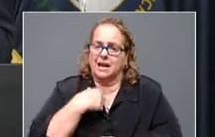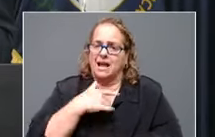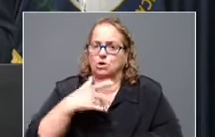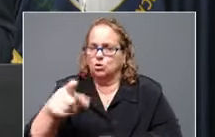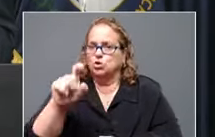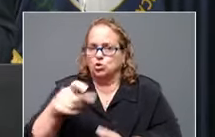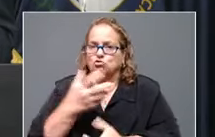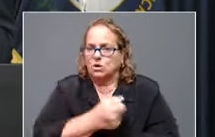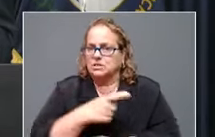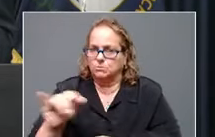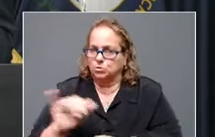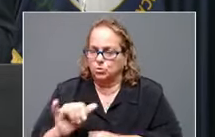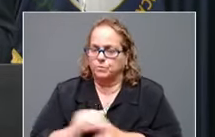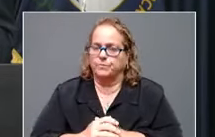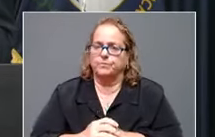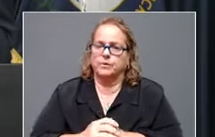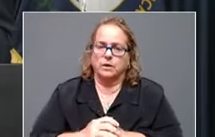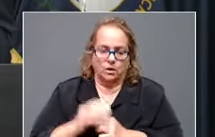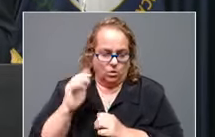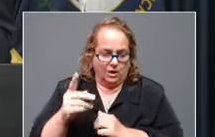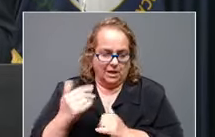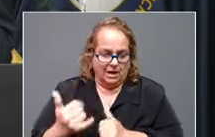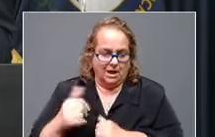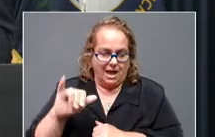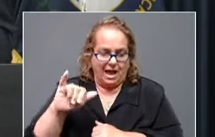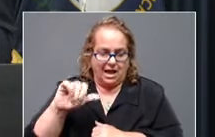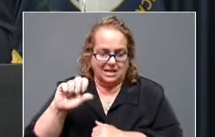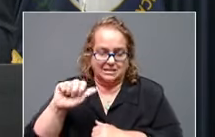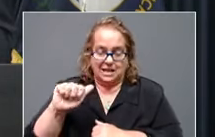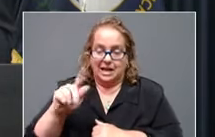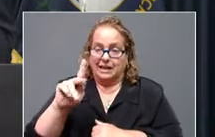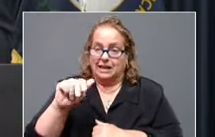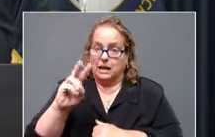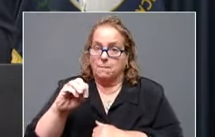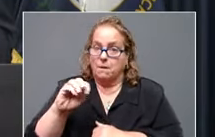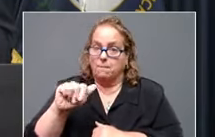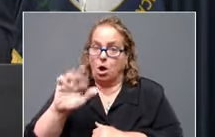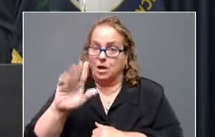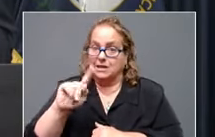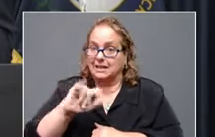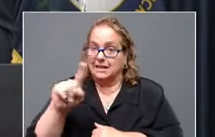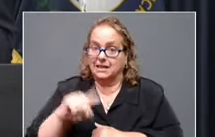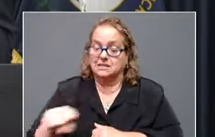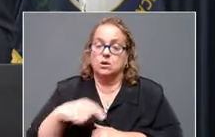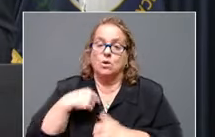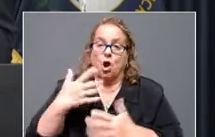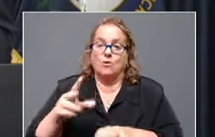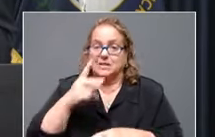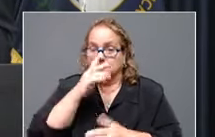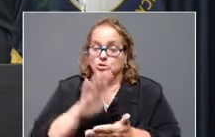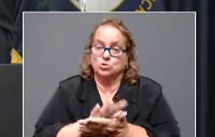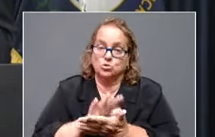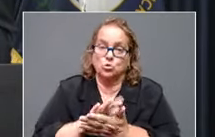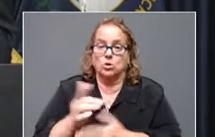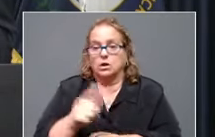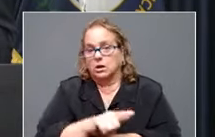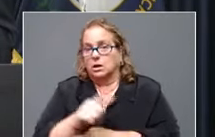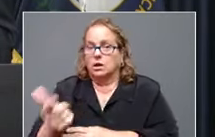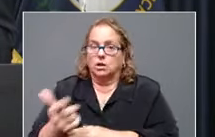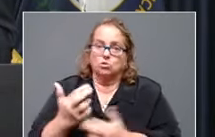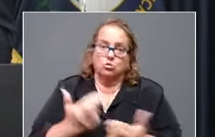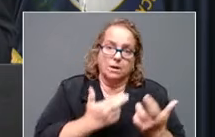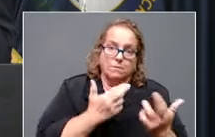bound to get plenty more. How do you suggest local leaders handle this? Well, they don't have to anymore. Everybody going to our schools,